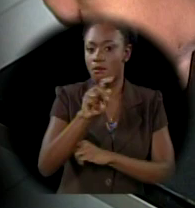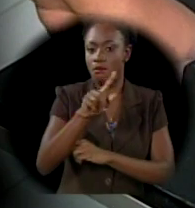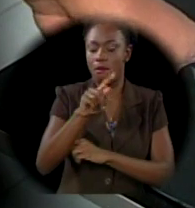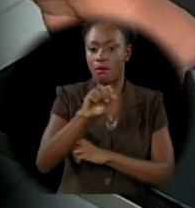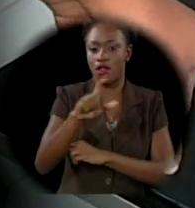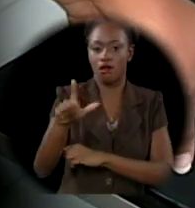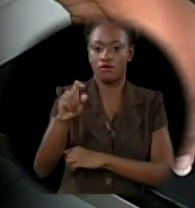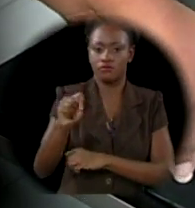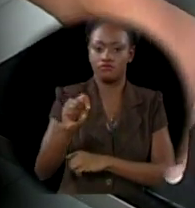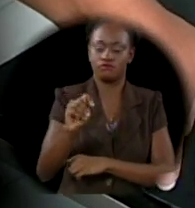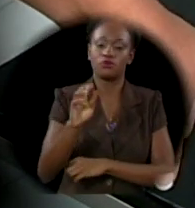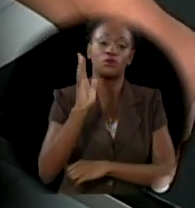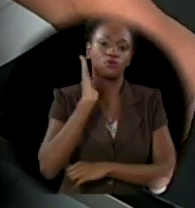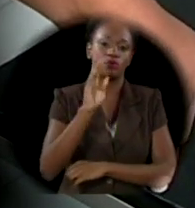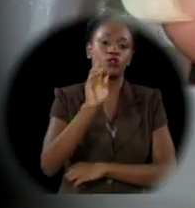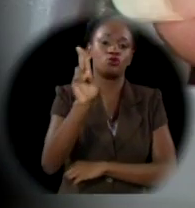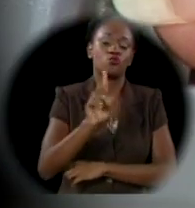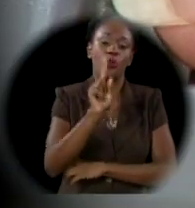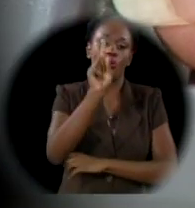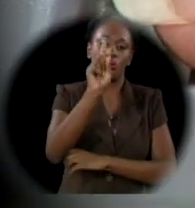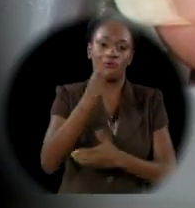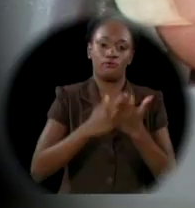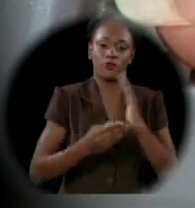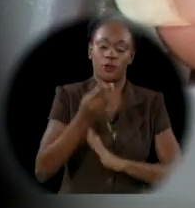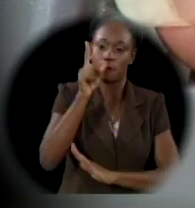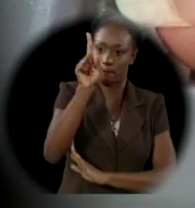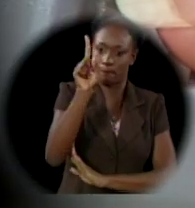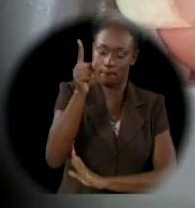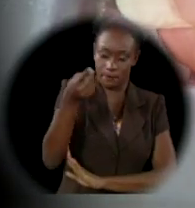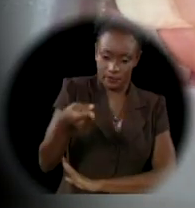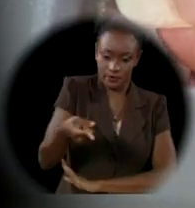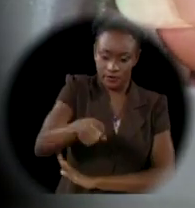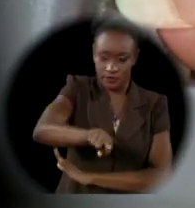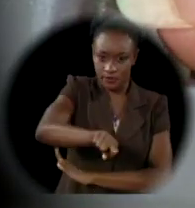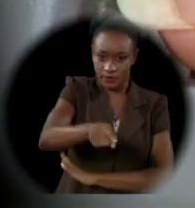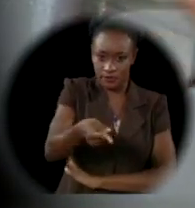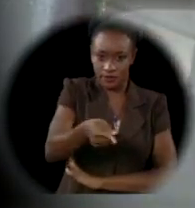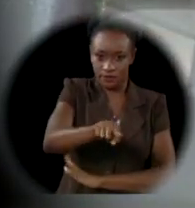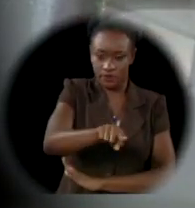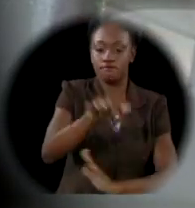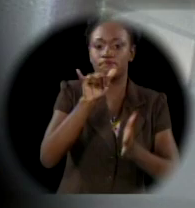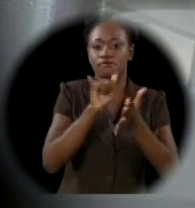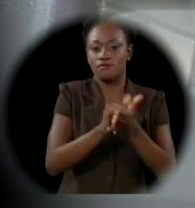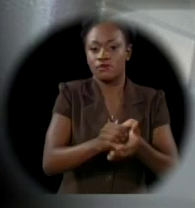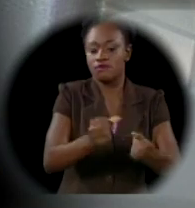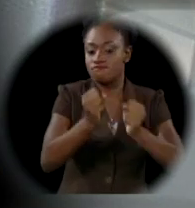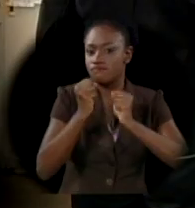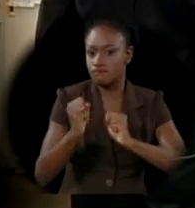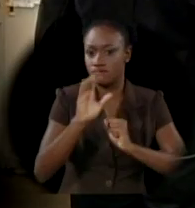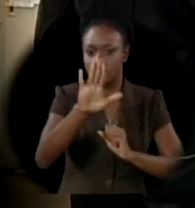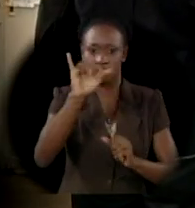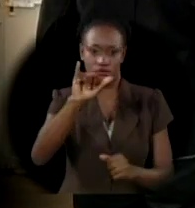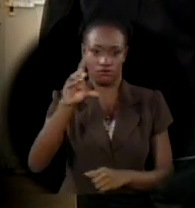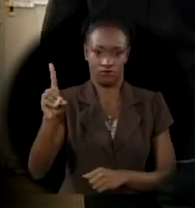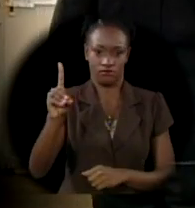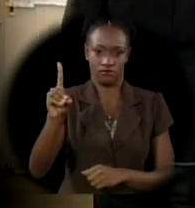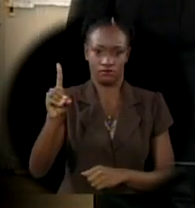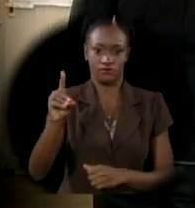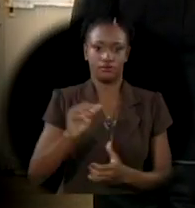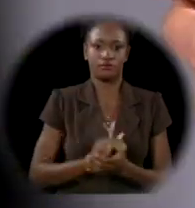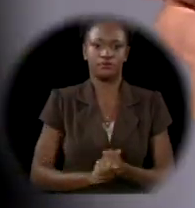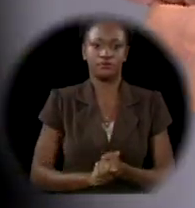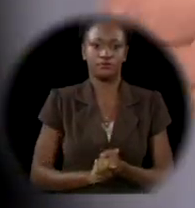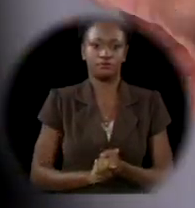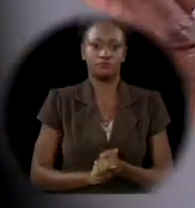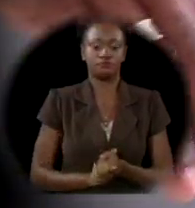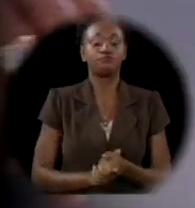specific finger on a fingerprint scanner. This scanner uses your fingerprint to confirm your identity. May I check your fingerprints,